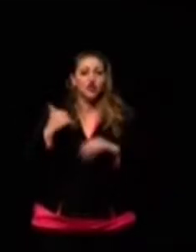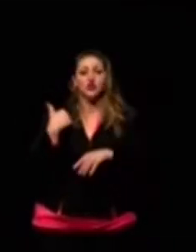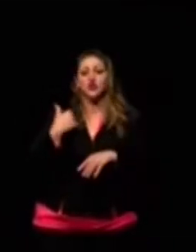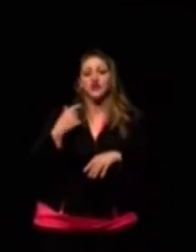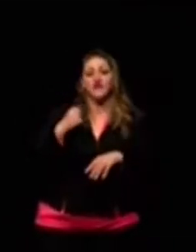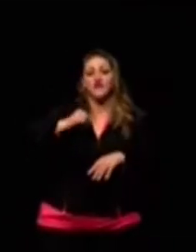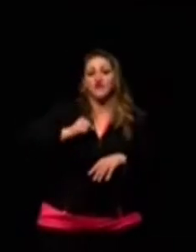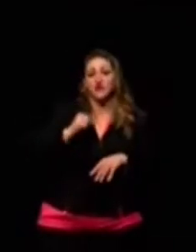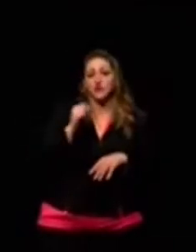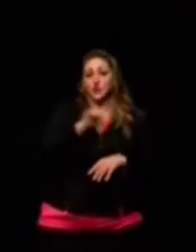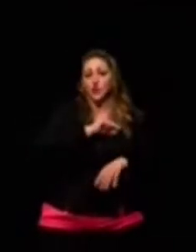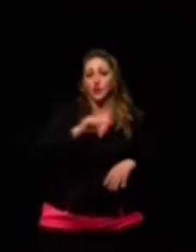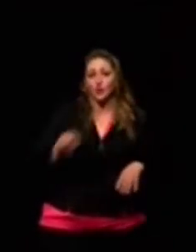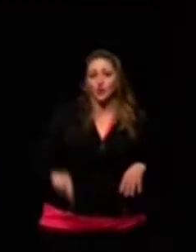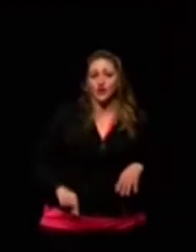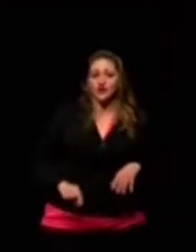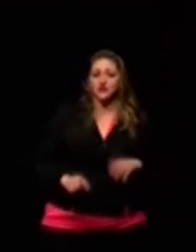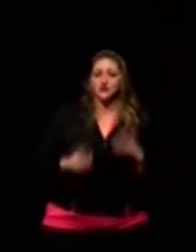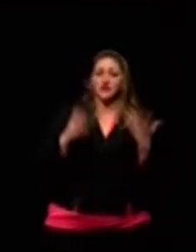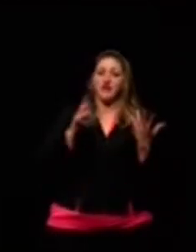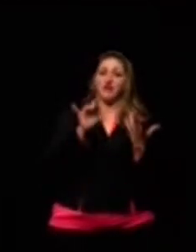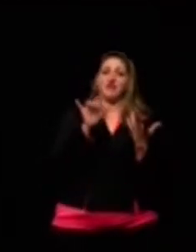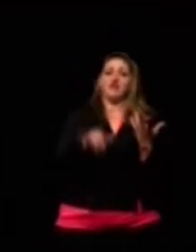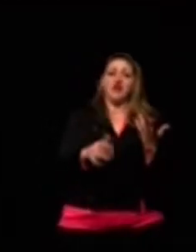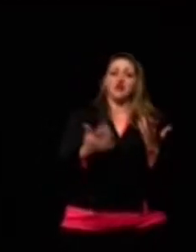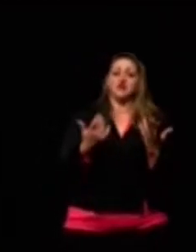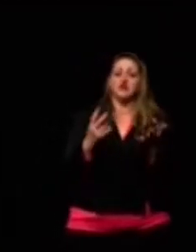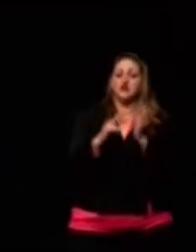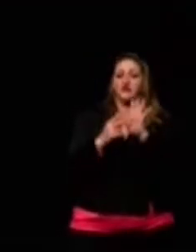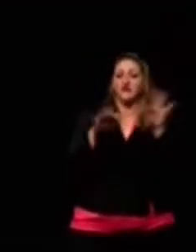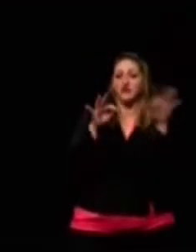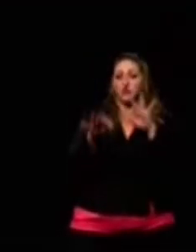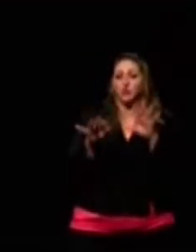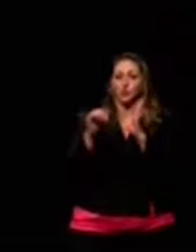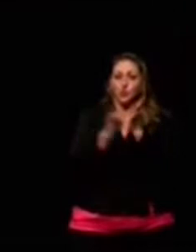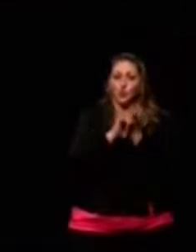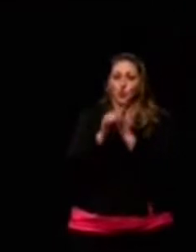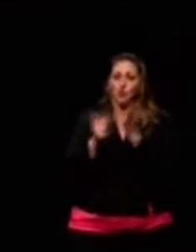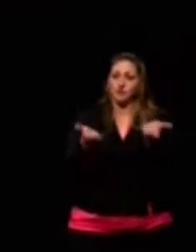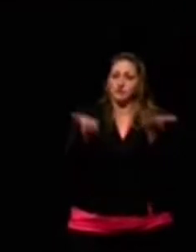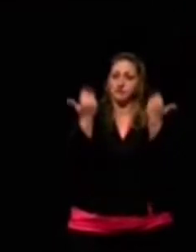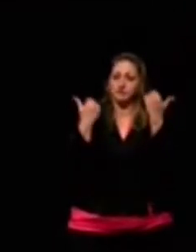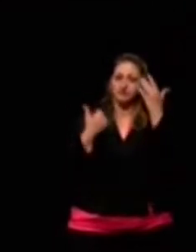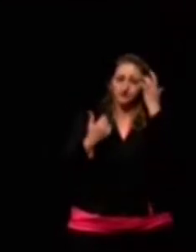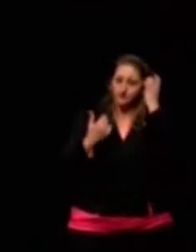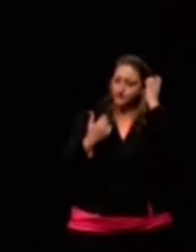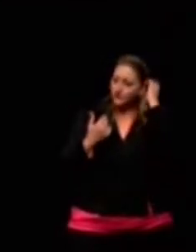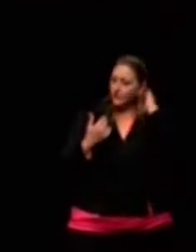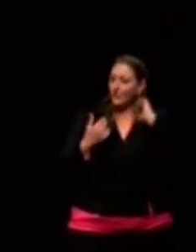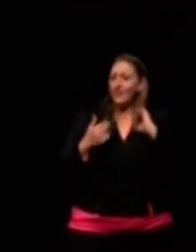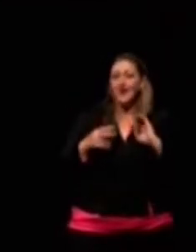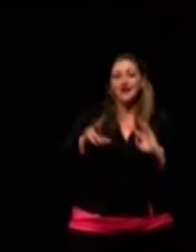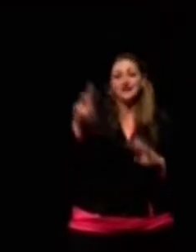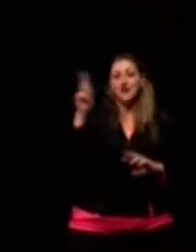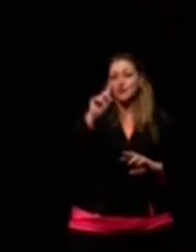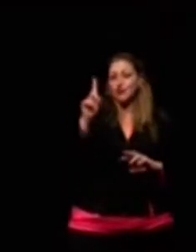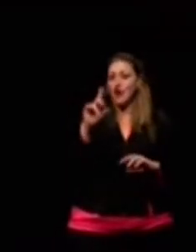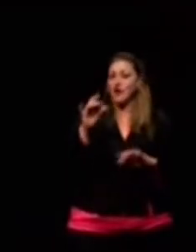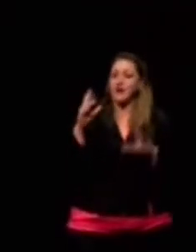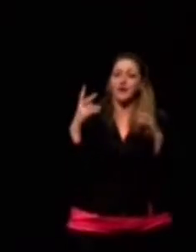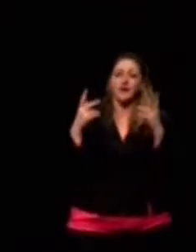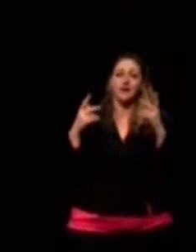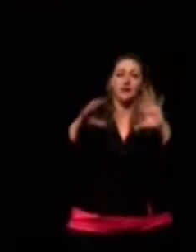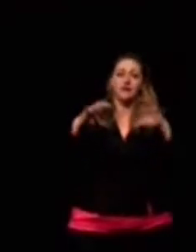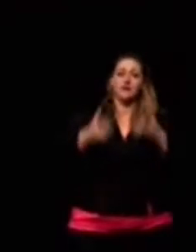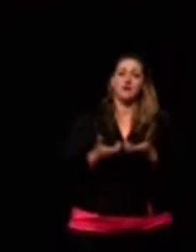door and welcome embrace that distinguishes and defines New Yorkers. Our Democratic Party fights every single day